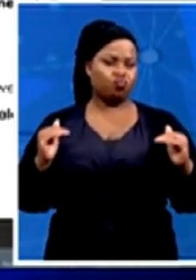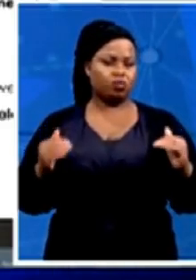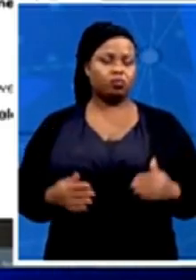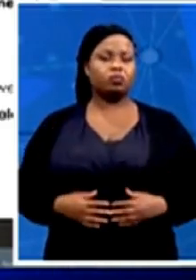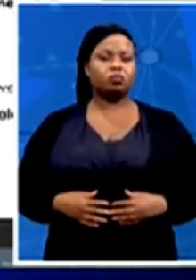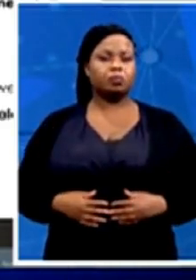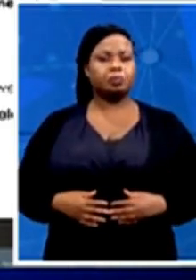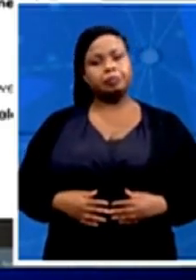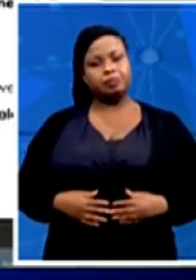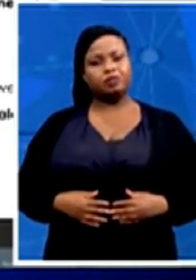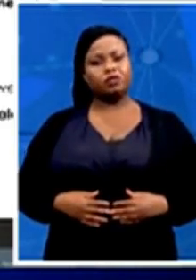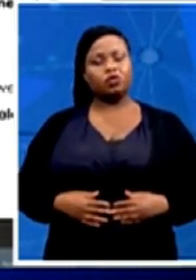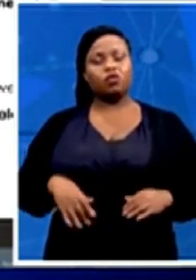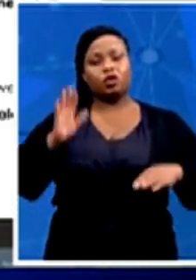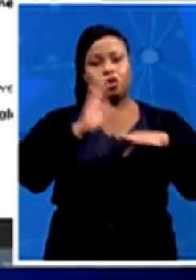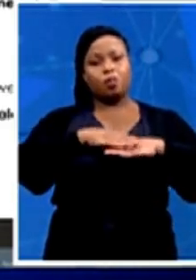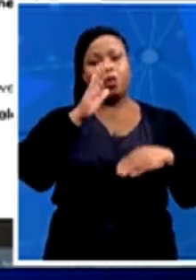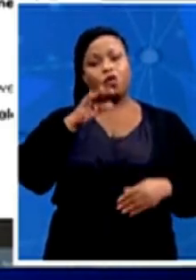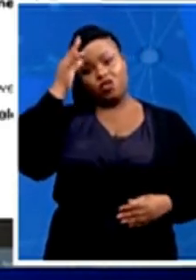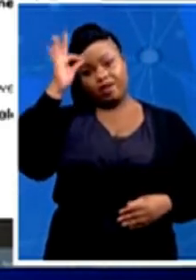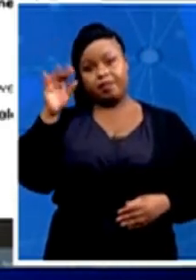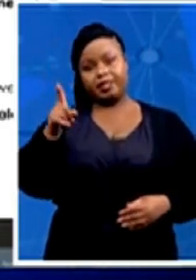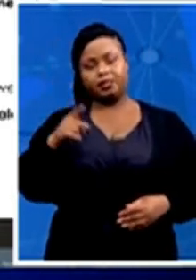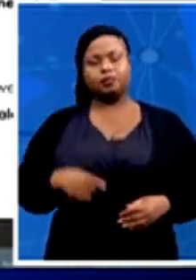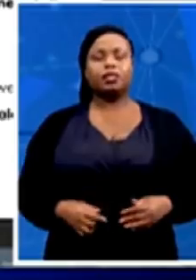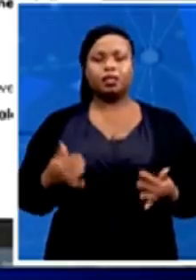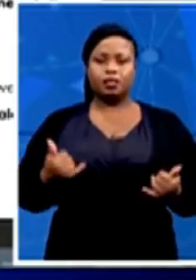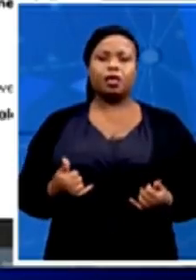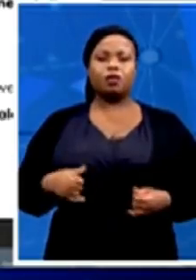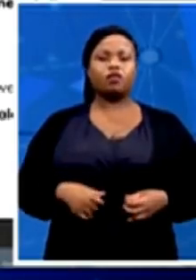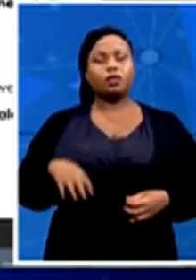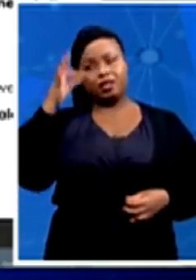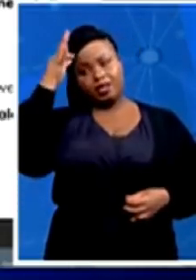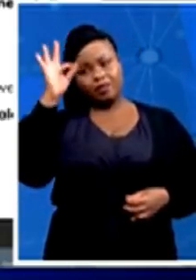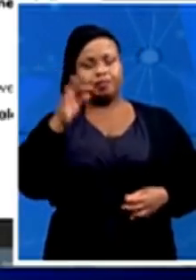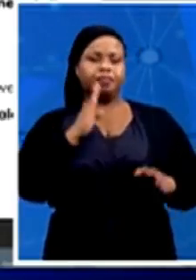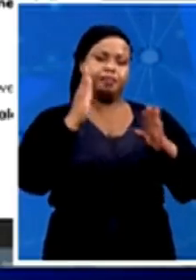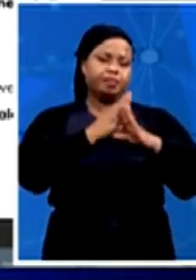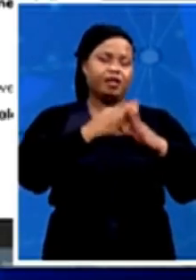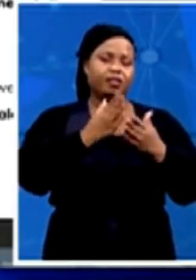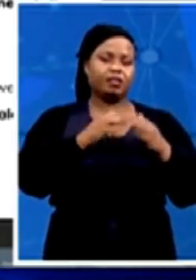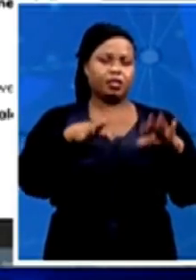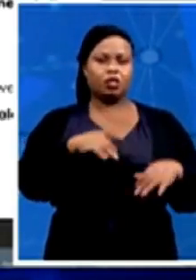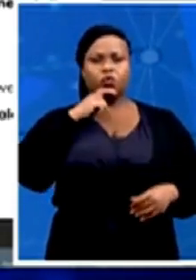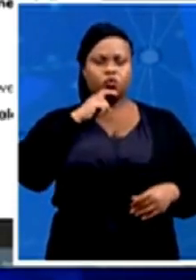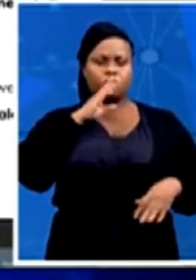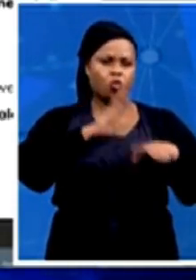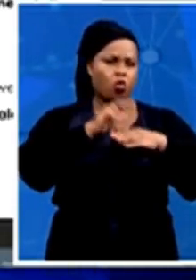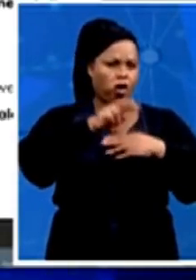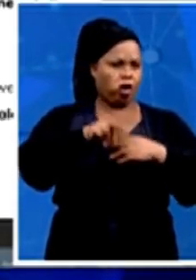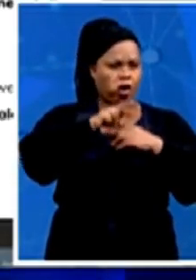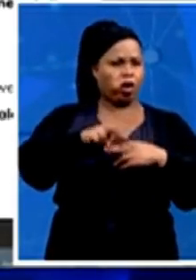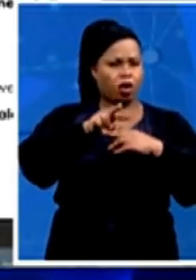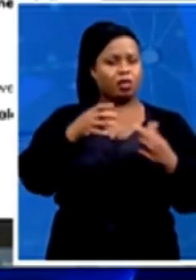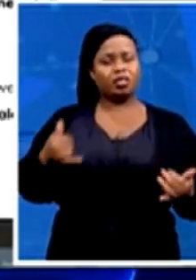have increased our capacity across public and private sector, and our utilization is being monitored. So our utilization of oxygen is not currently threatened, but